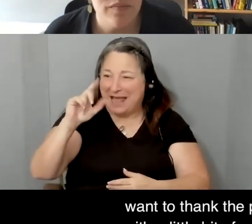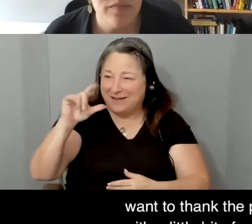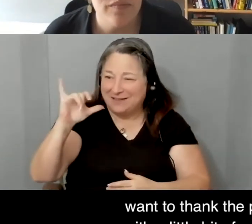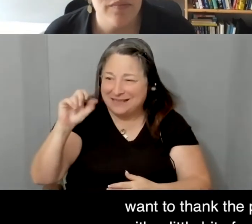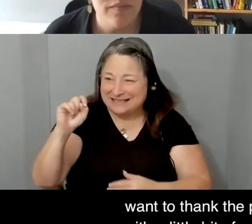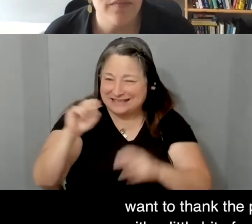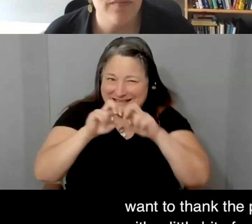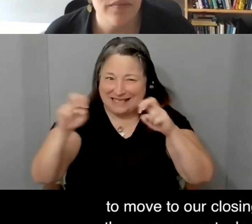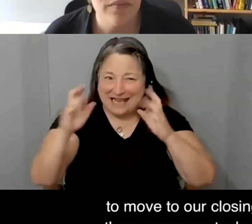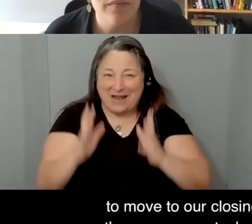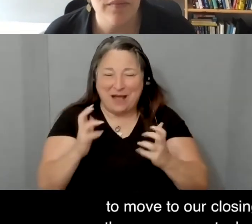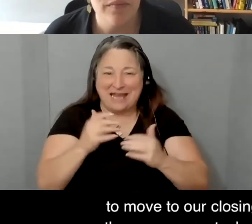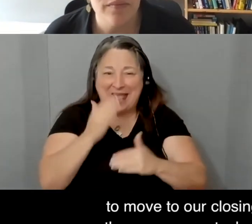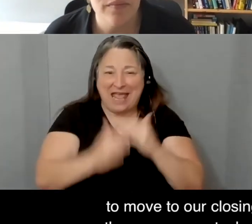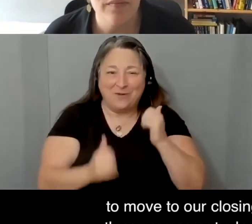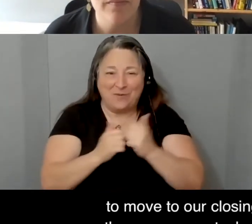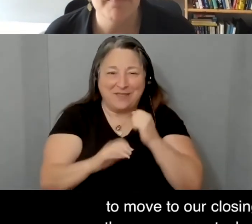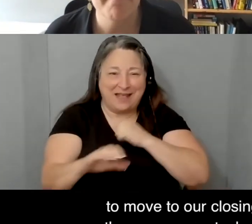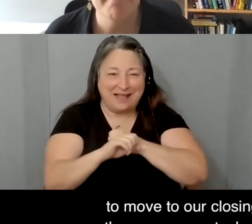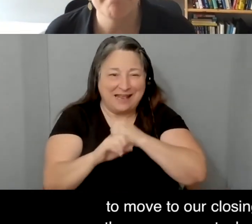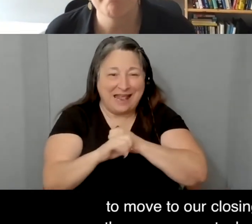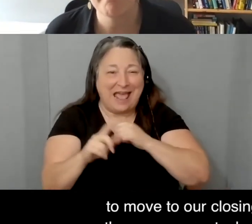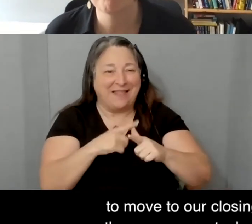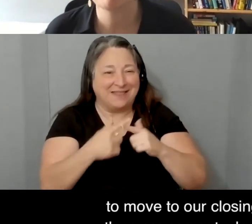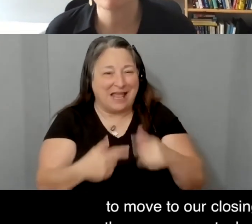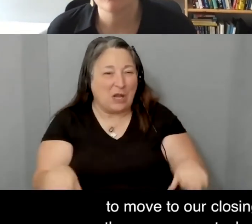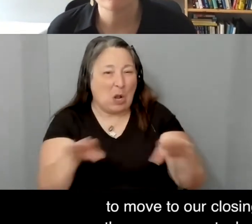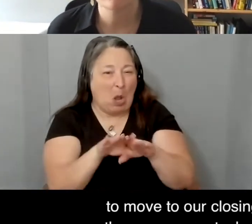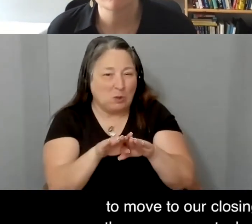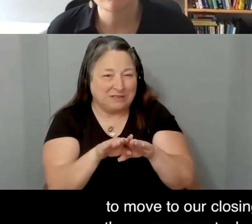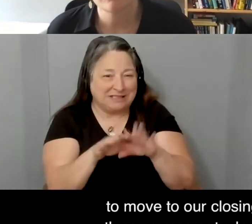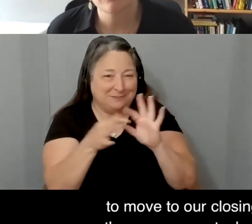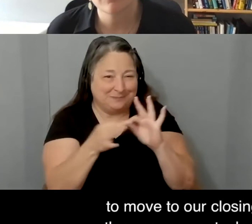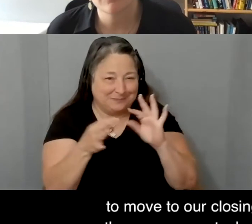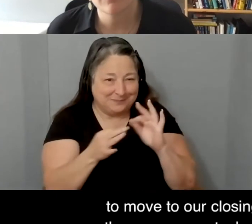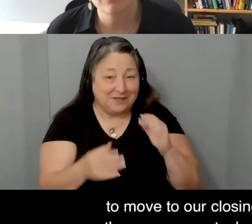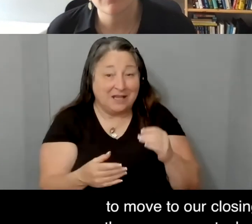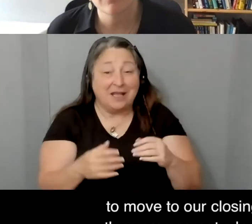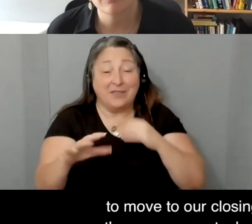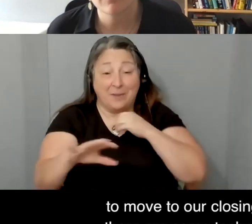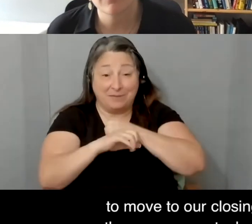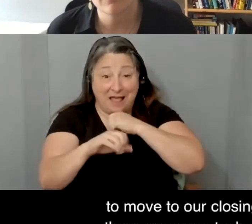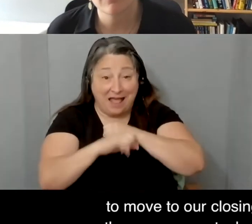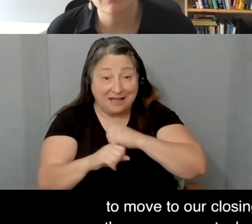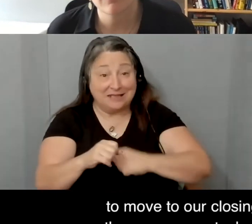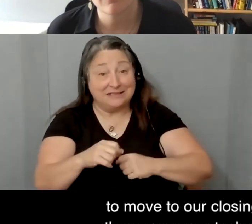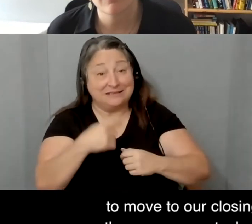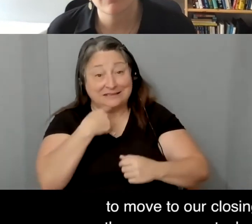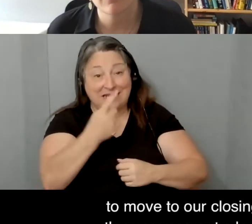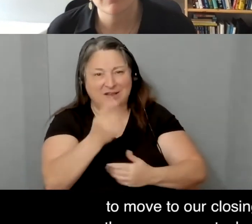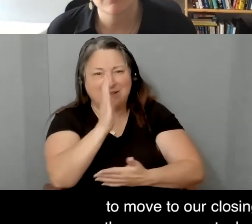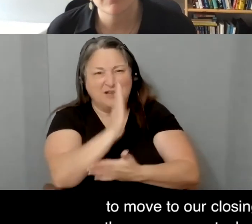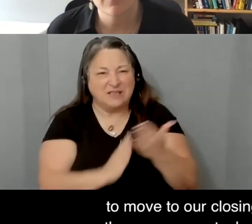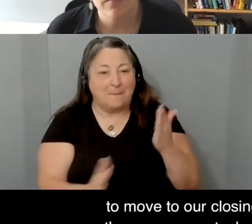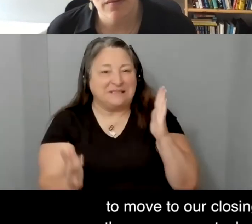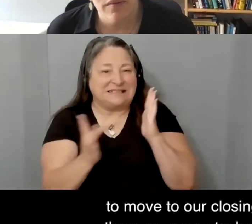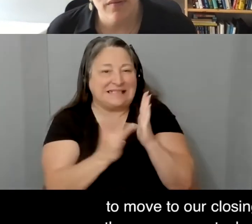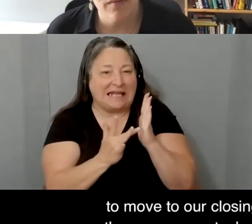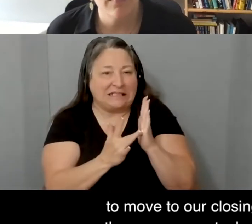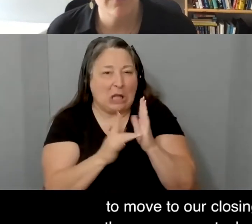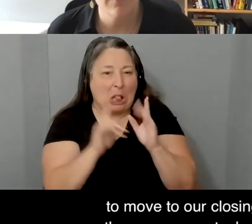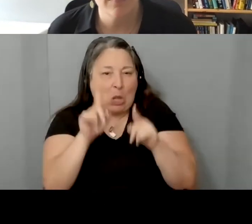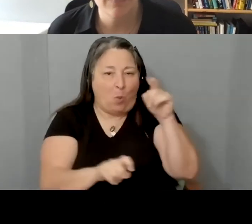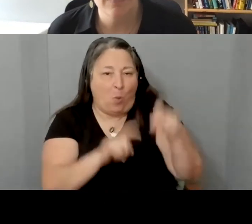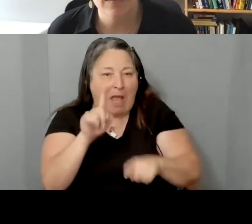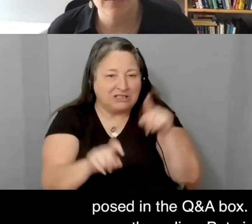a plug, and then we're going to move to our closing material. The plug is to say there are some technical questions that